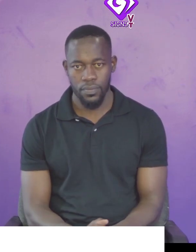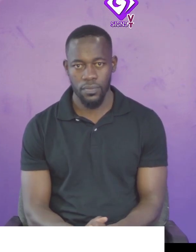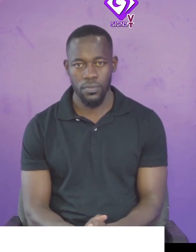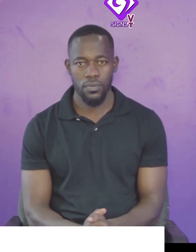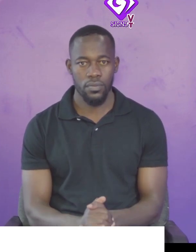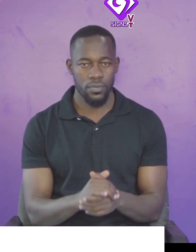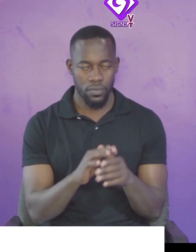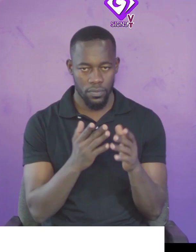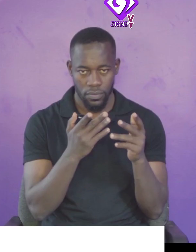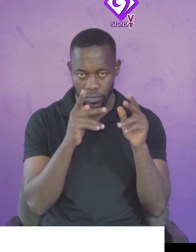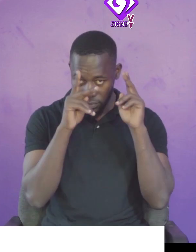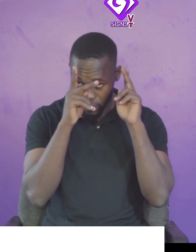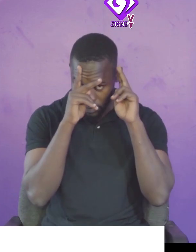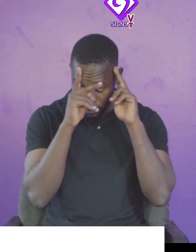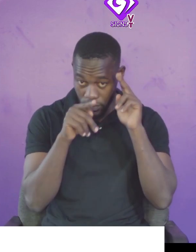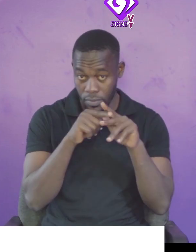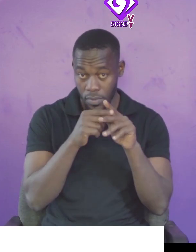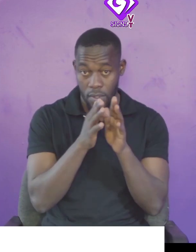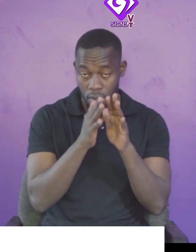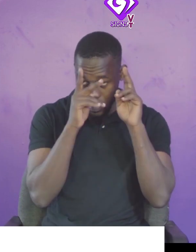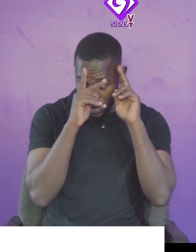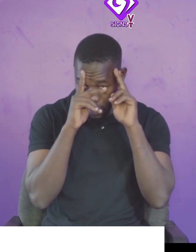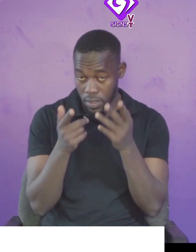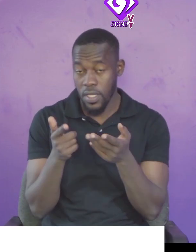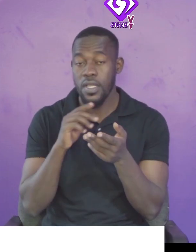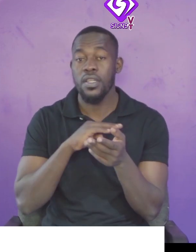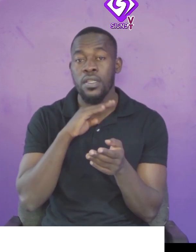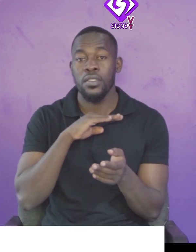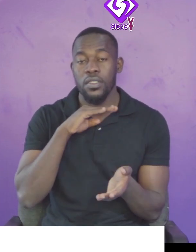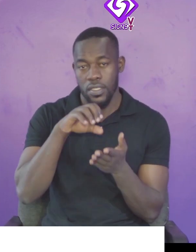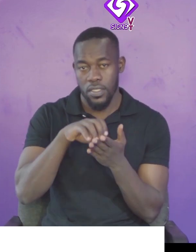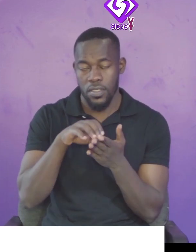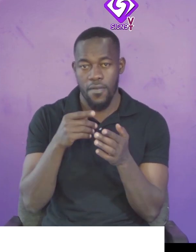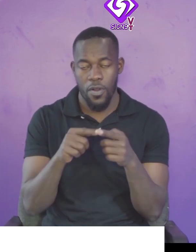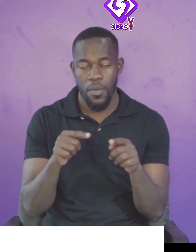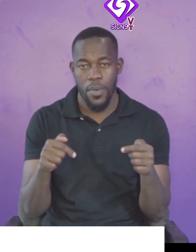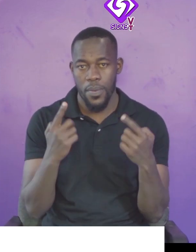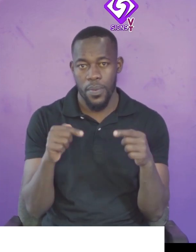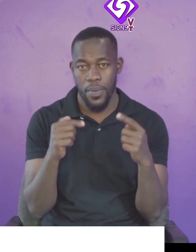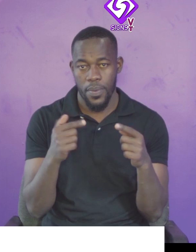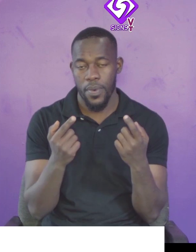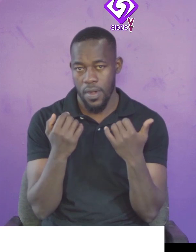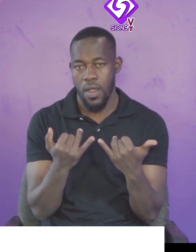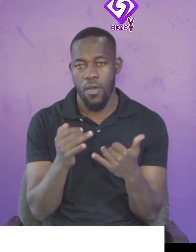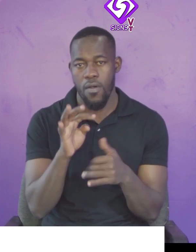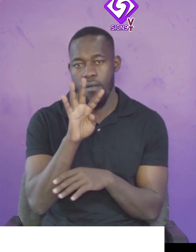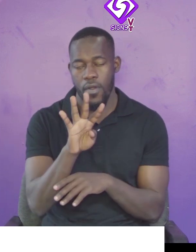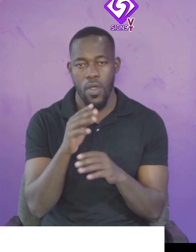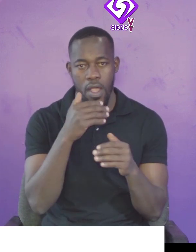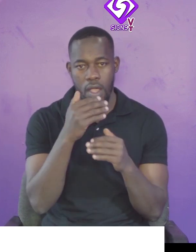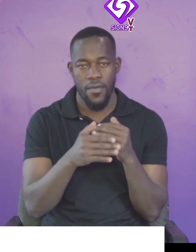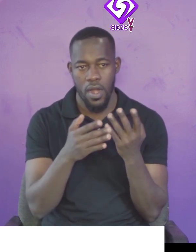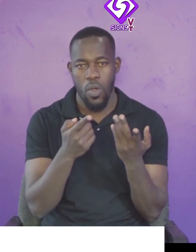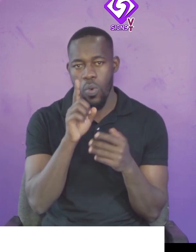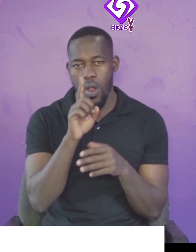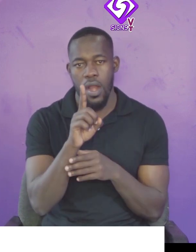in Kakamega, where the number of fatalities from the violent clashes has risen to 4 after a shooting